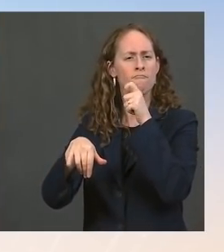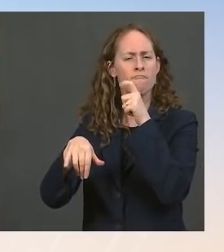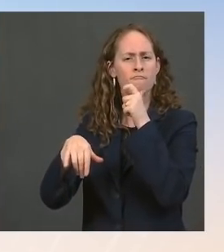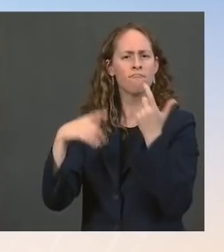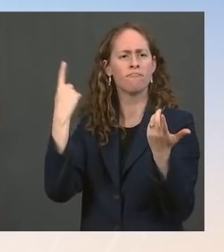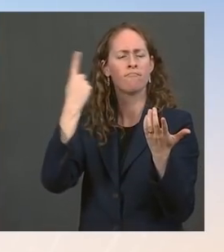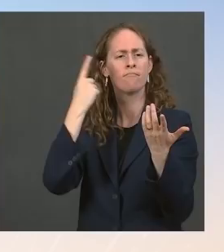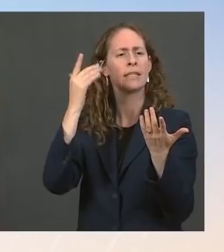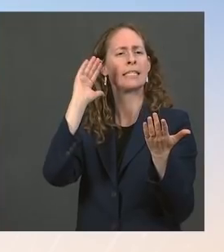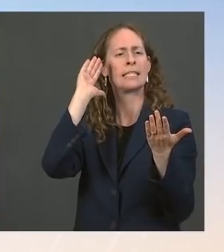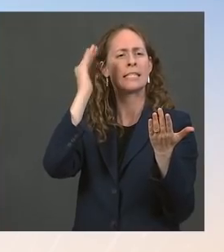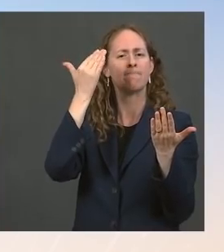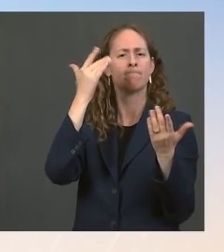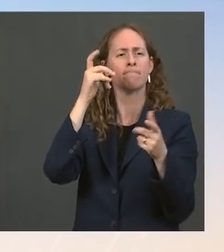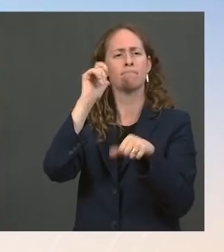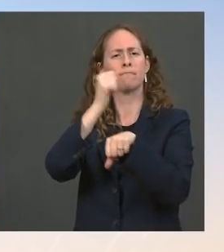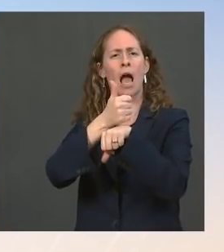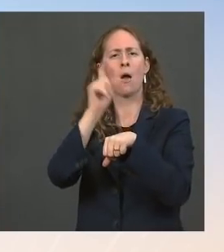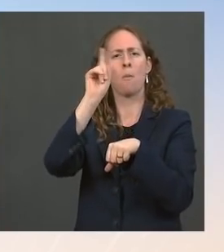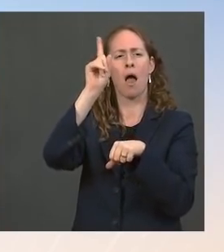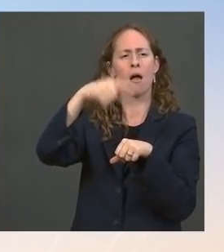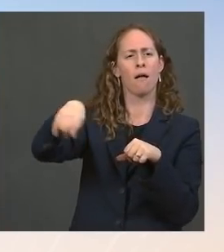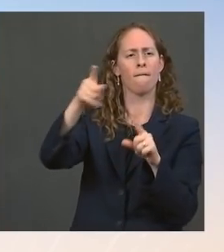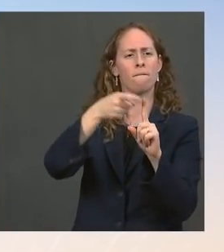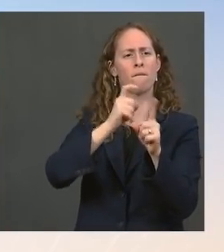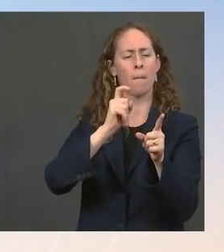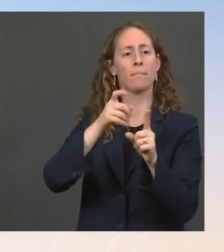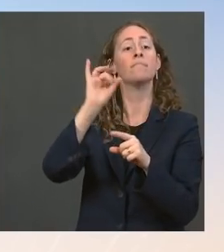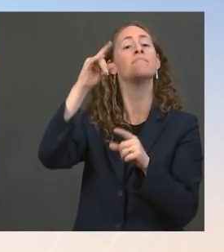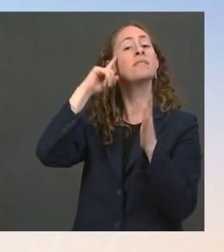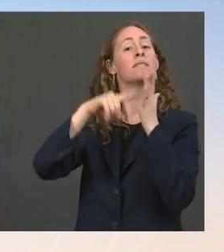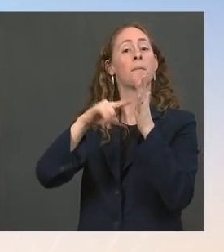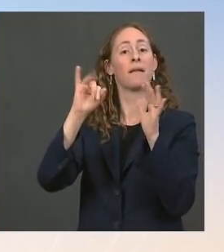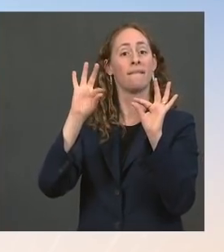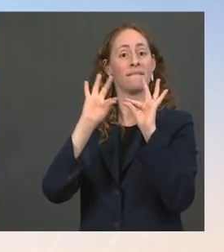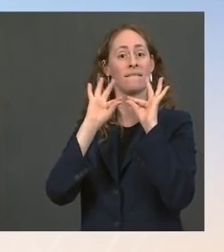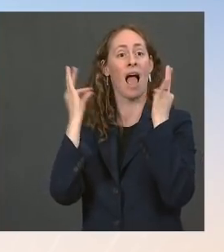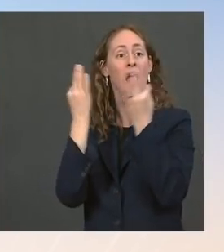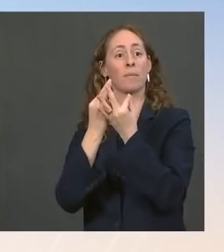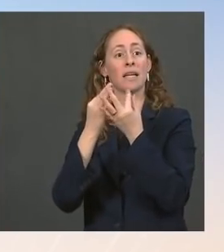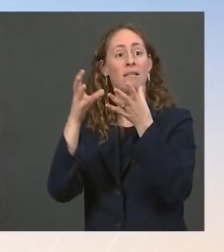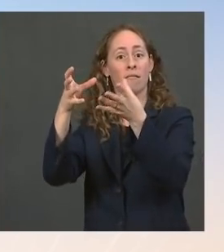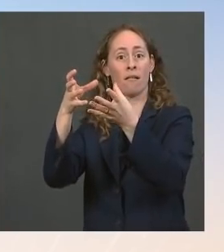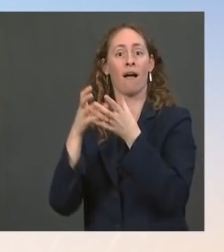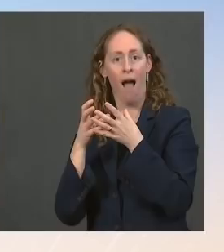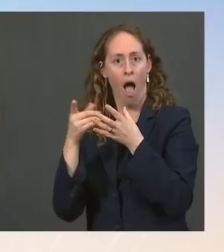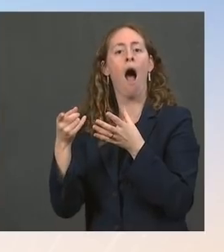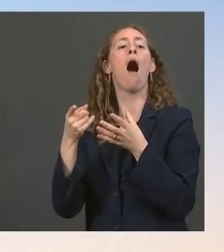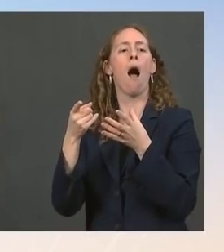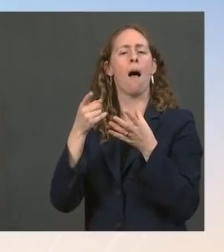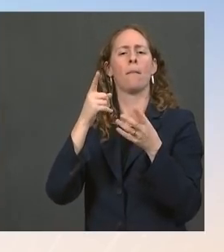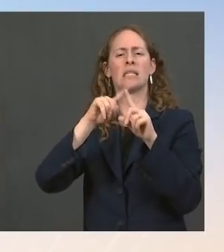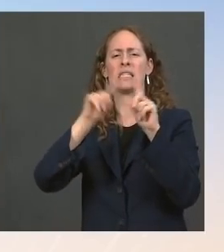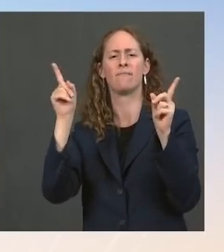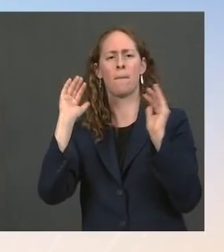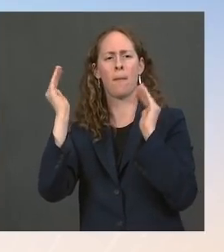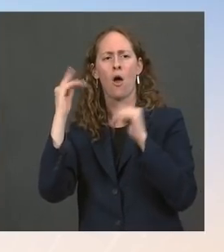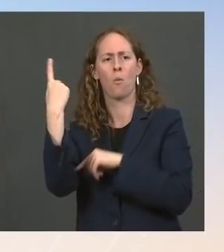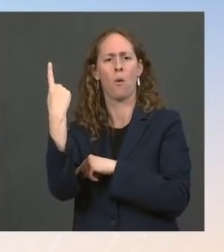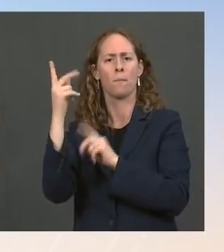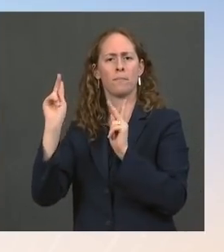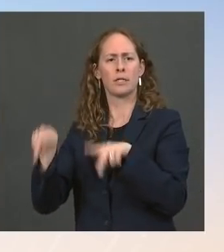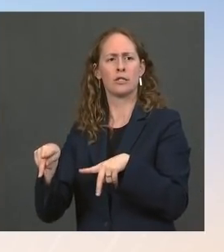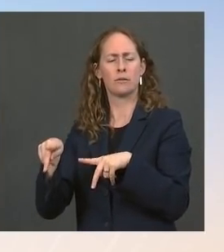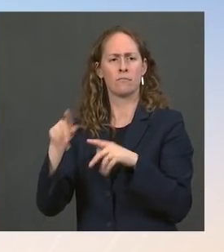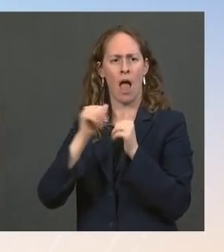but if you come in as a family, single adult, what have you. How is Border Patrol determining right now who actually gets to stay